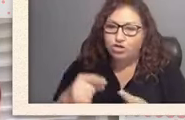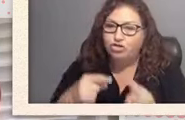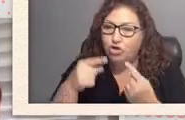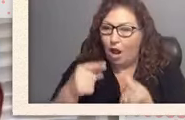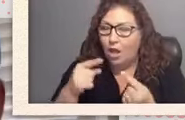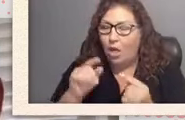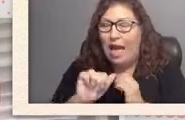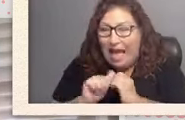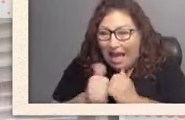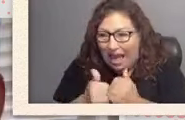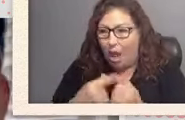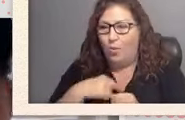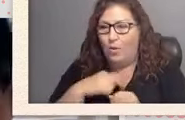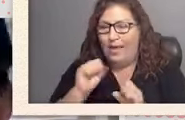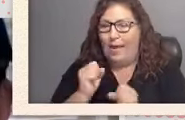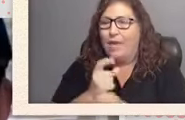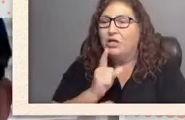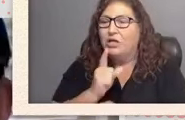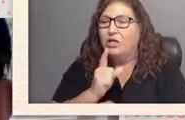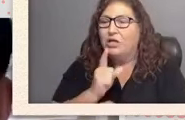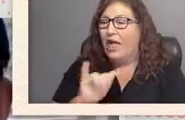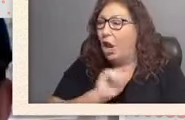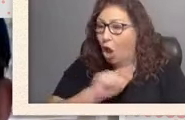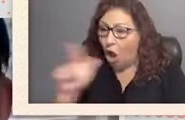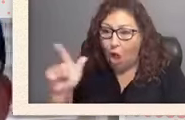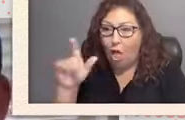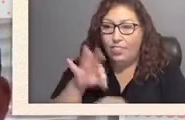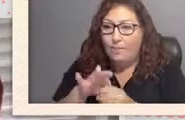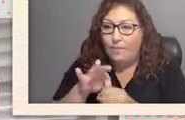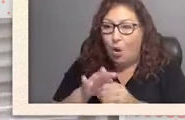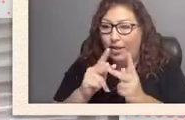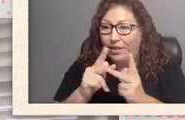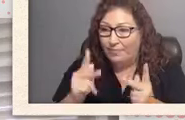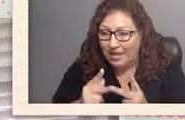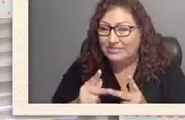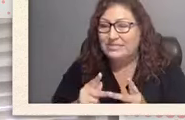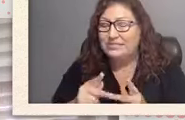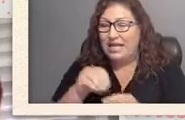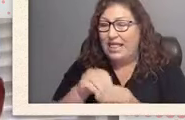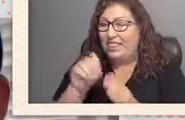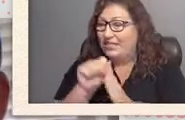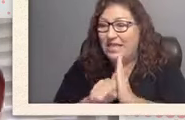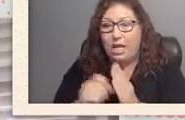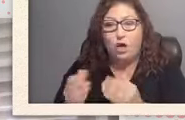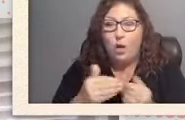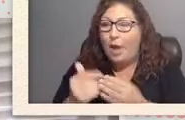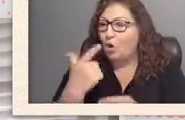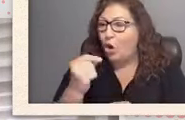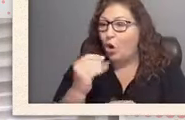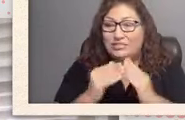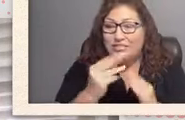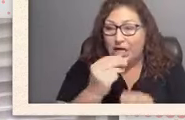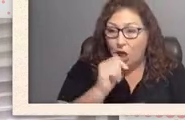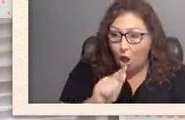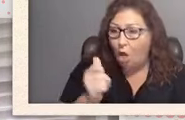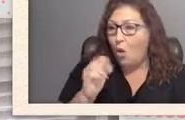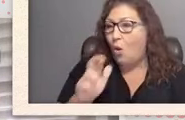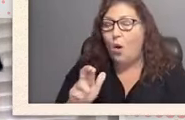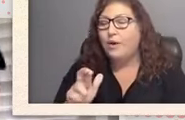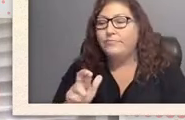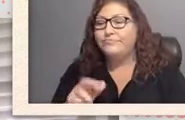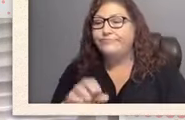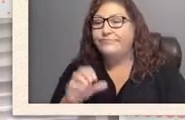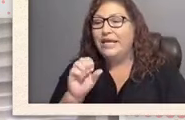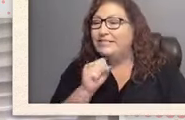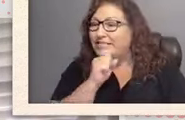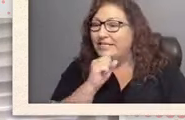it that we can ensure that all the polling sites in the state, whether you're going to City Hall or a senior home or a